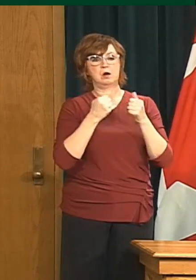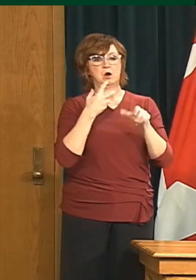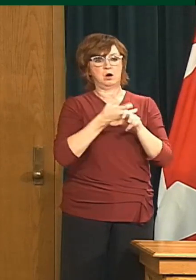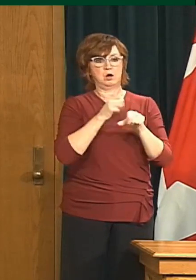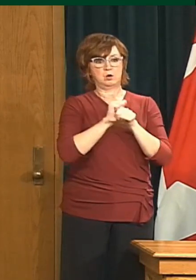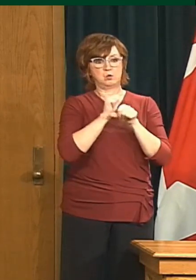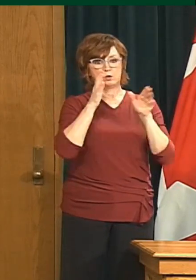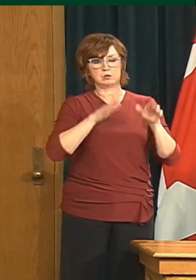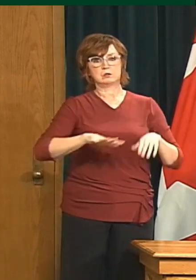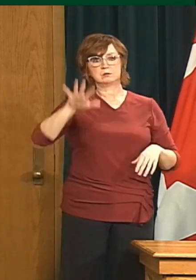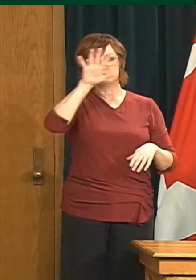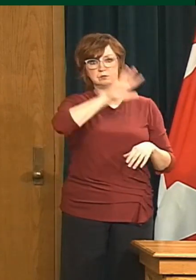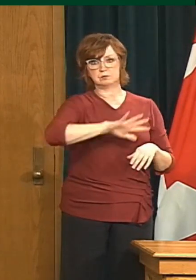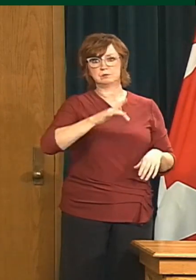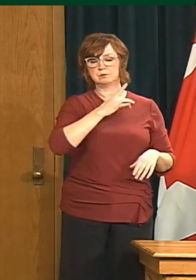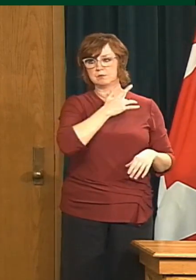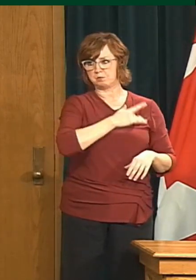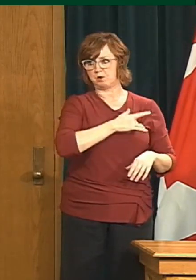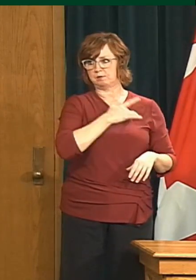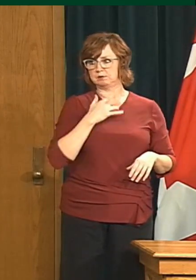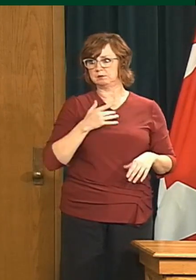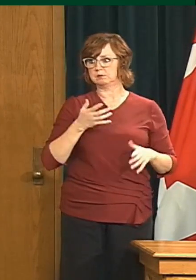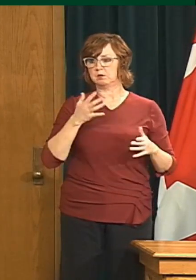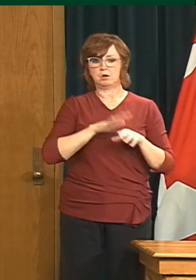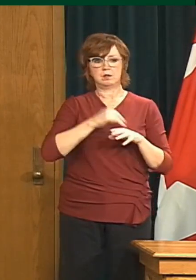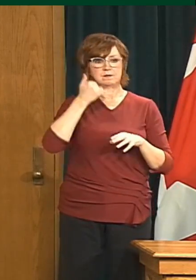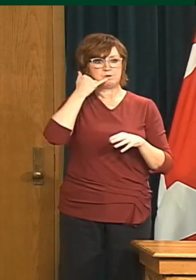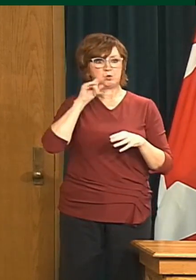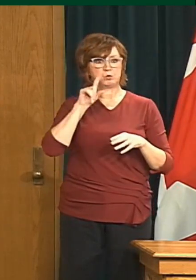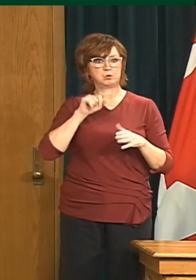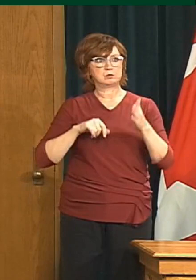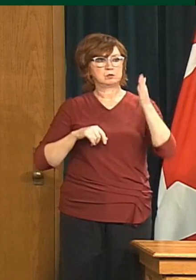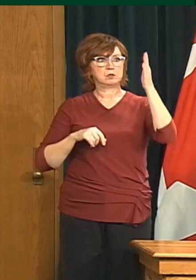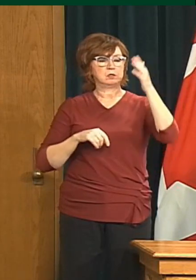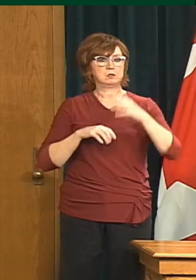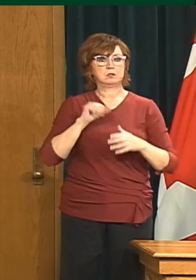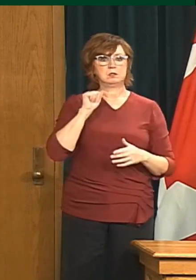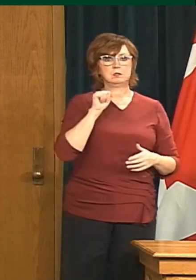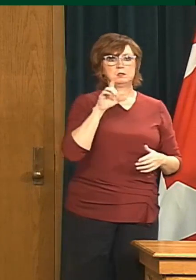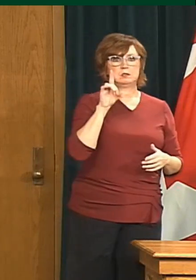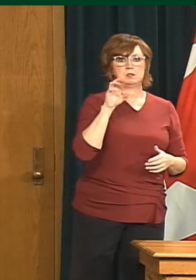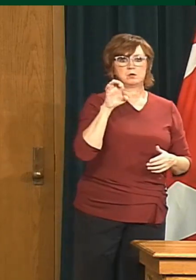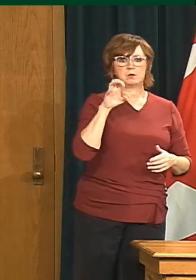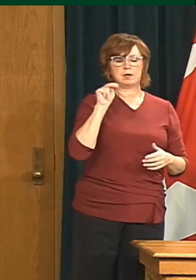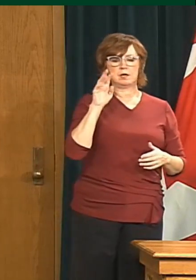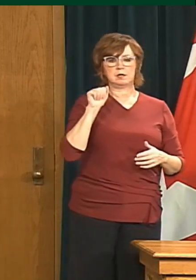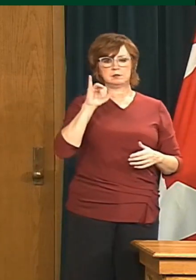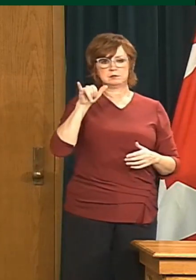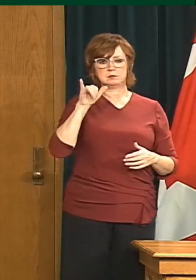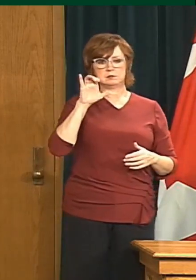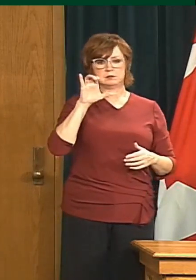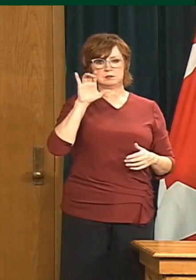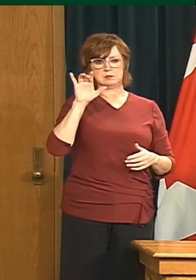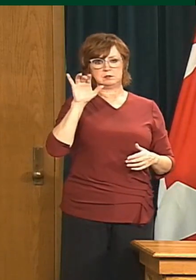Saskatchewan. We'll take our next question from the phone line, operator. We have Adriana Christensen with CGME.